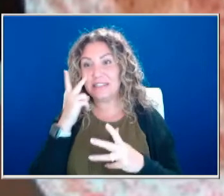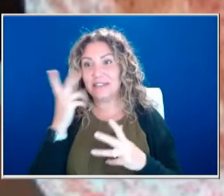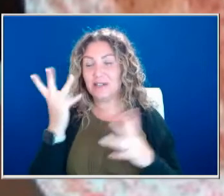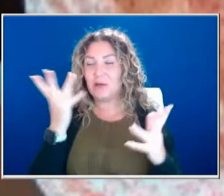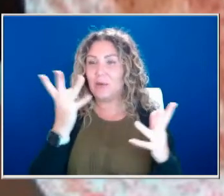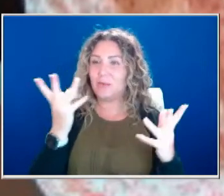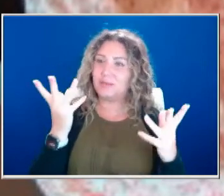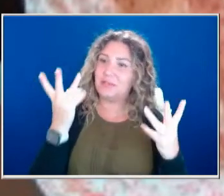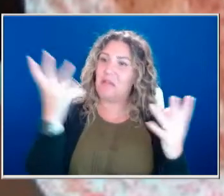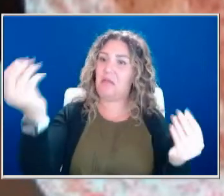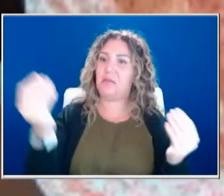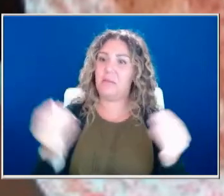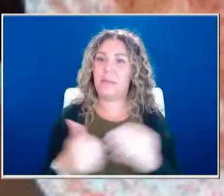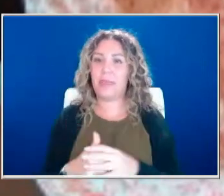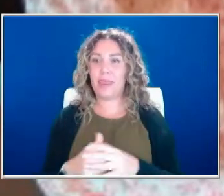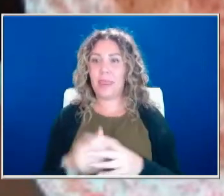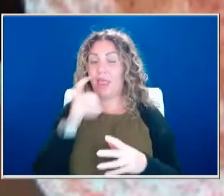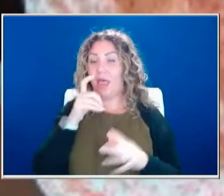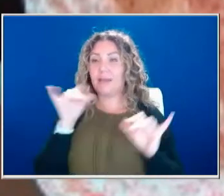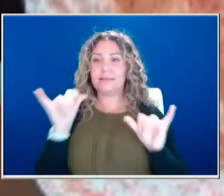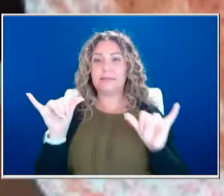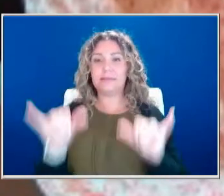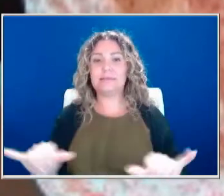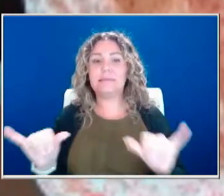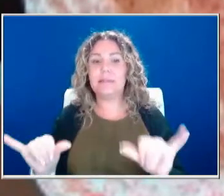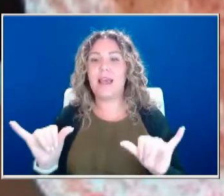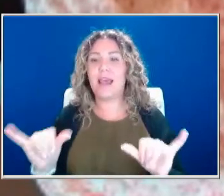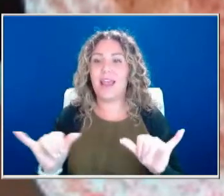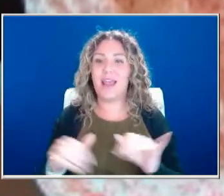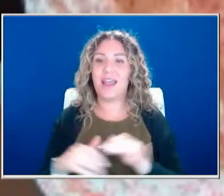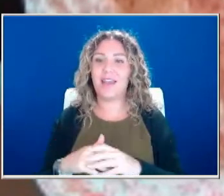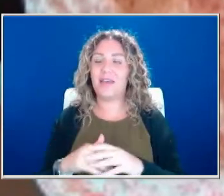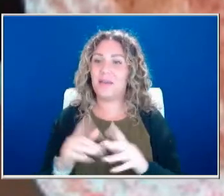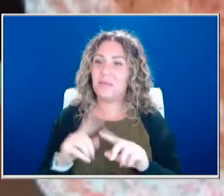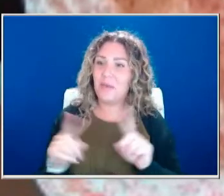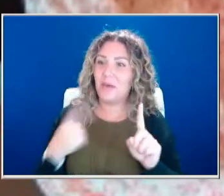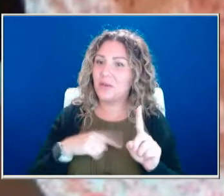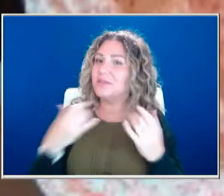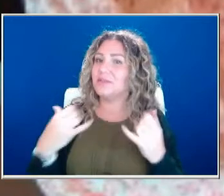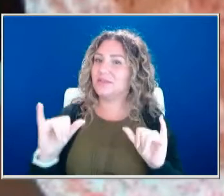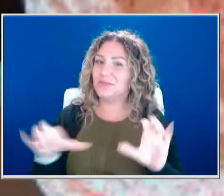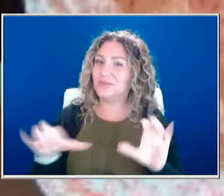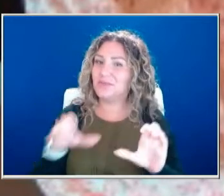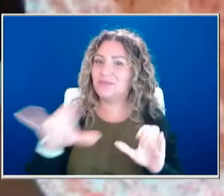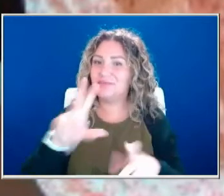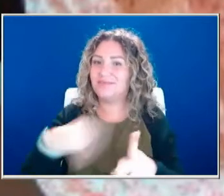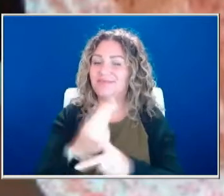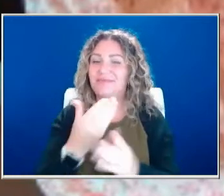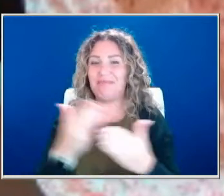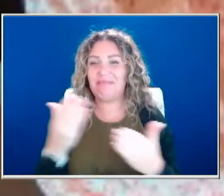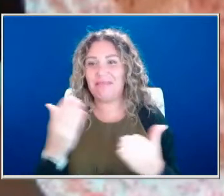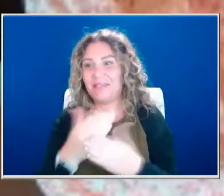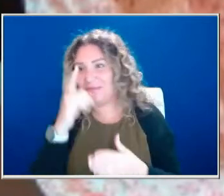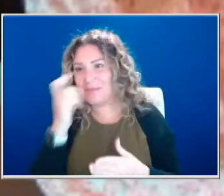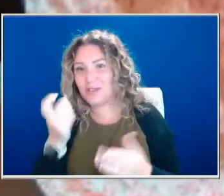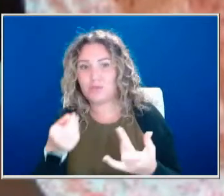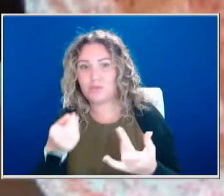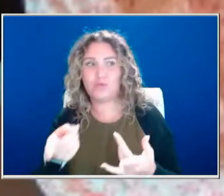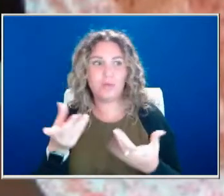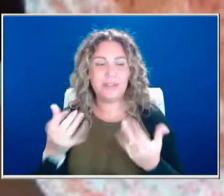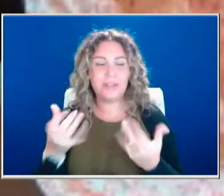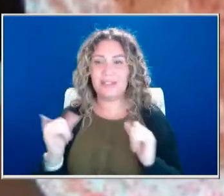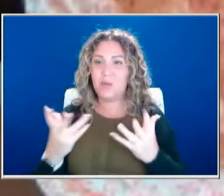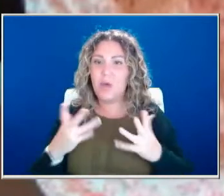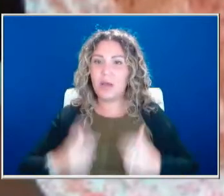there. Yeah. And we didn't stay too long because we weren't sure how much it affected age, but we still did that kind of stuff just because, you still want to